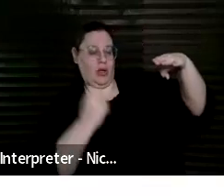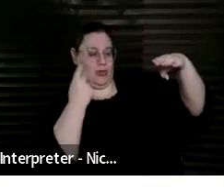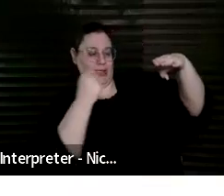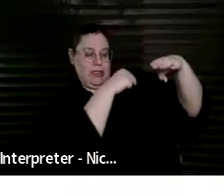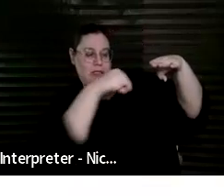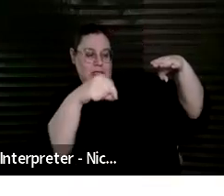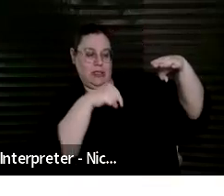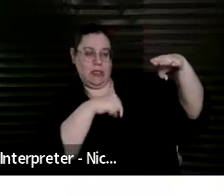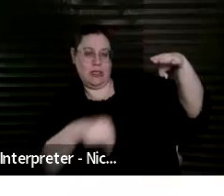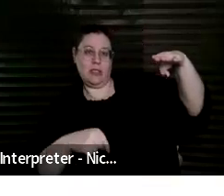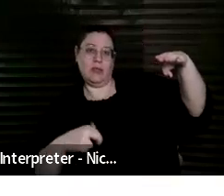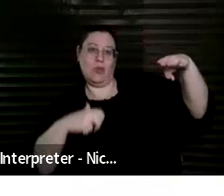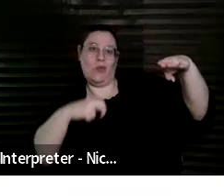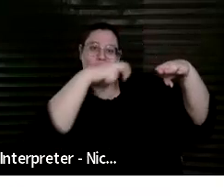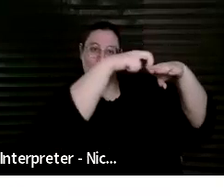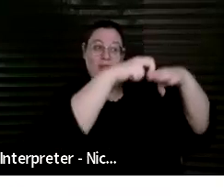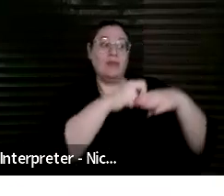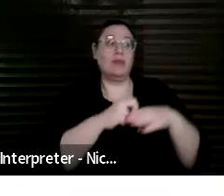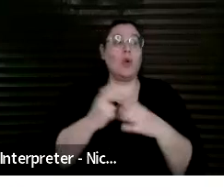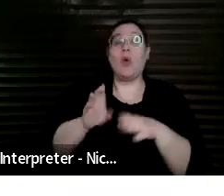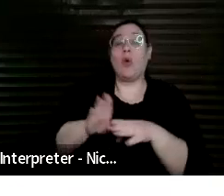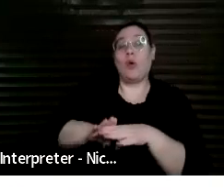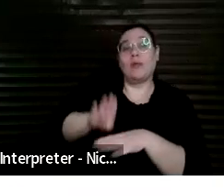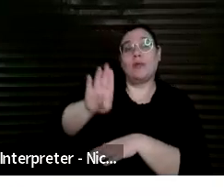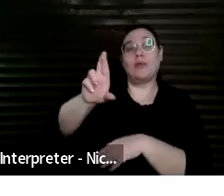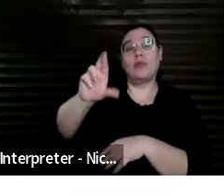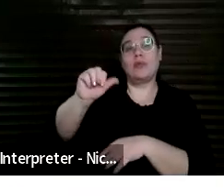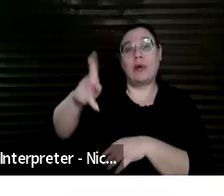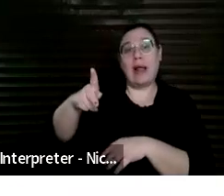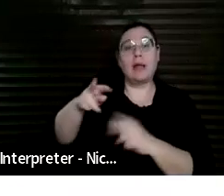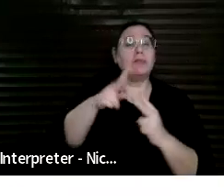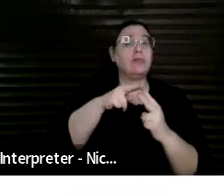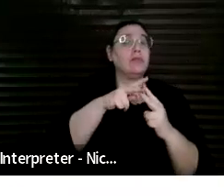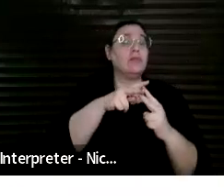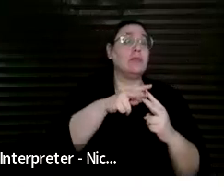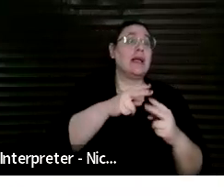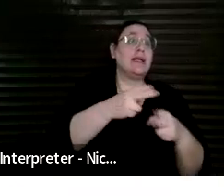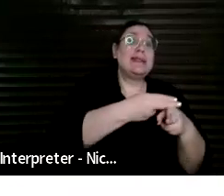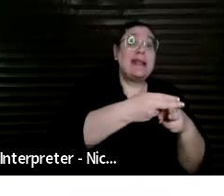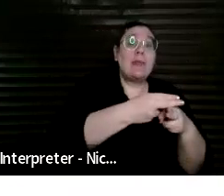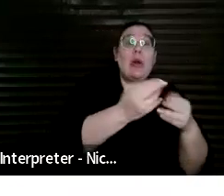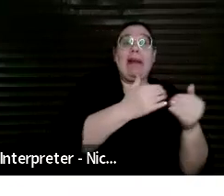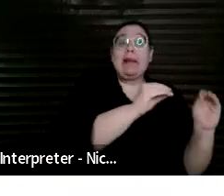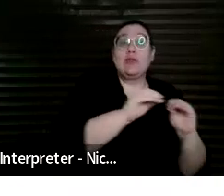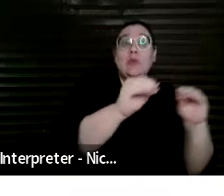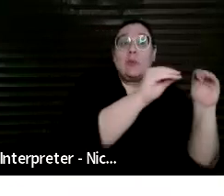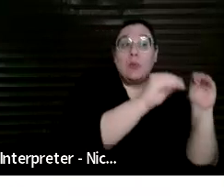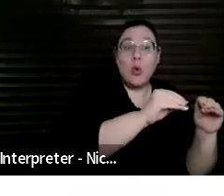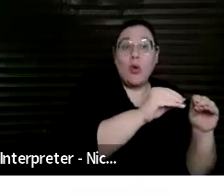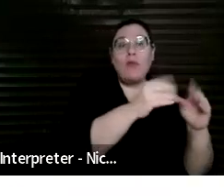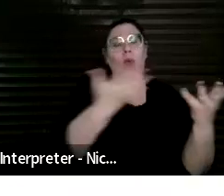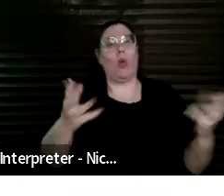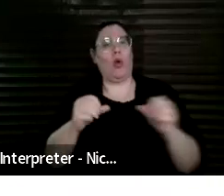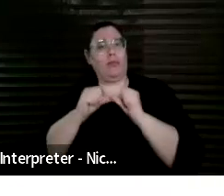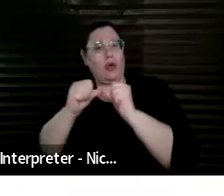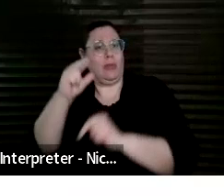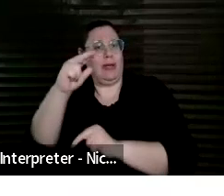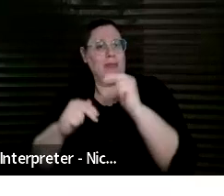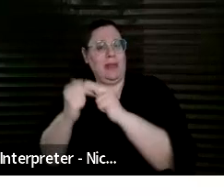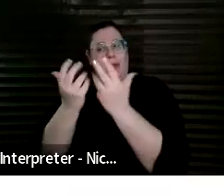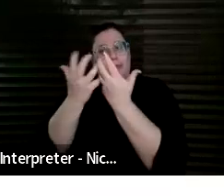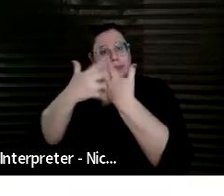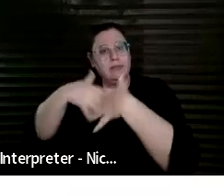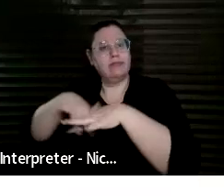can be temporary and portable or permanently built to blend in with the exterior of the home, like a